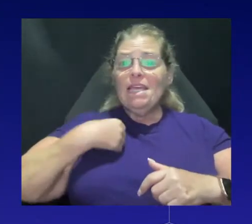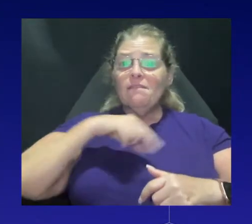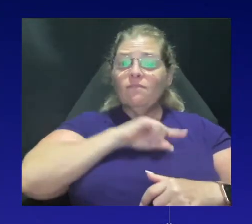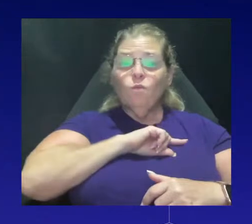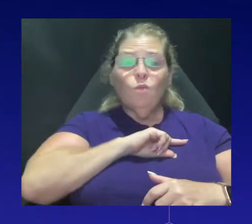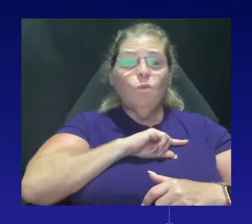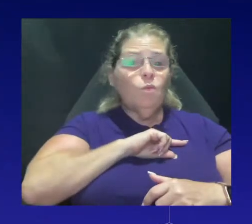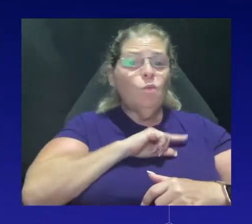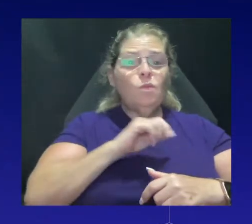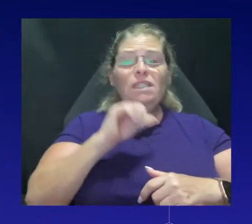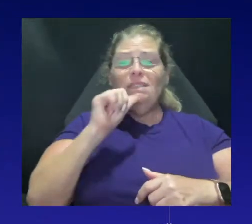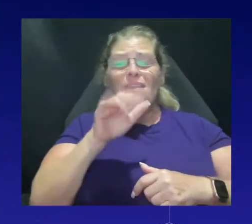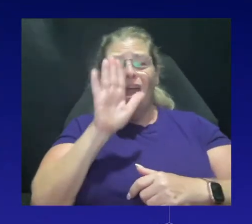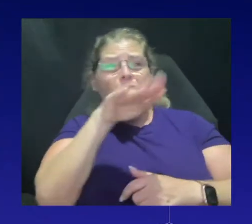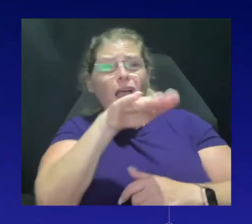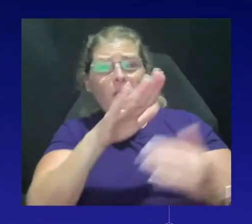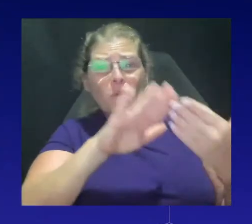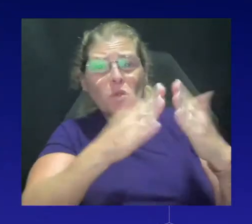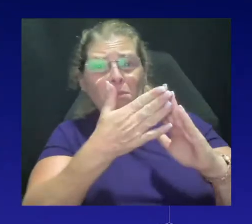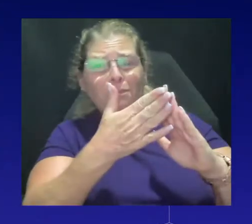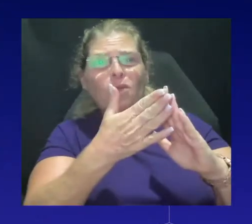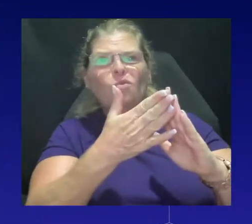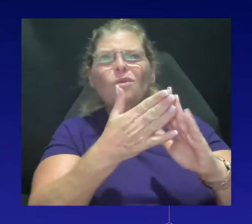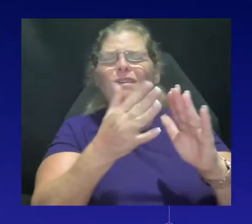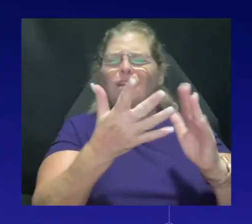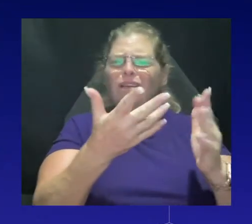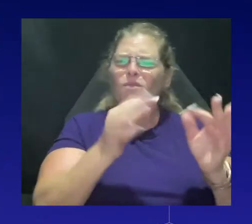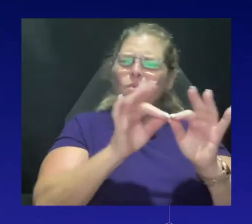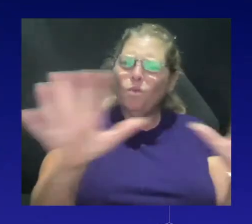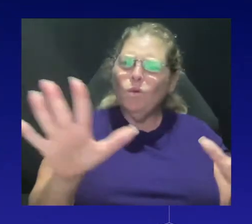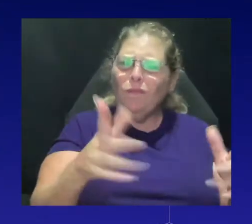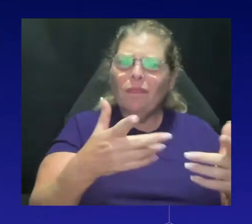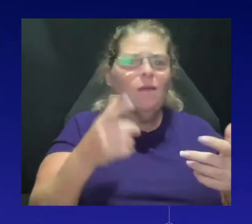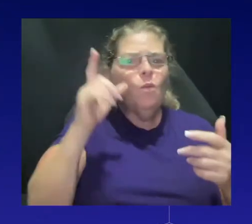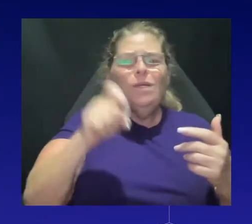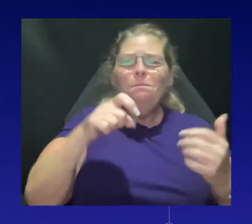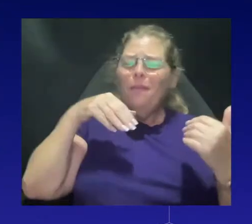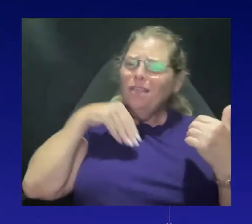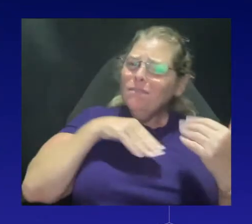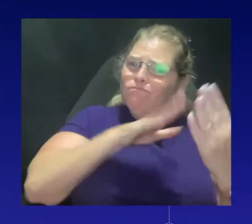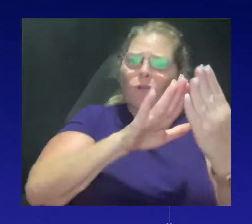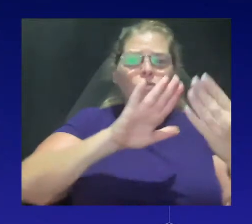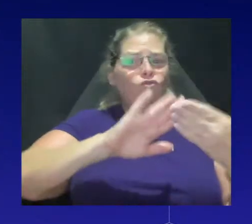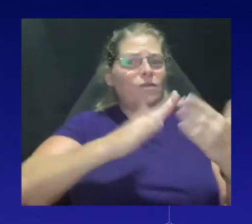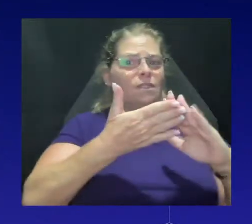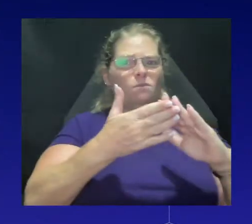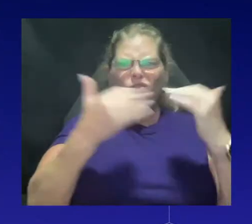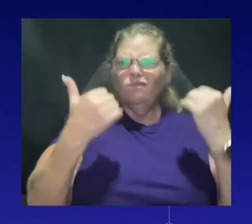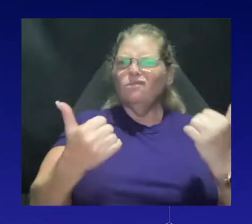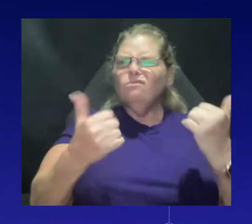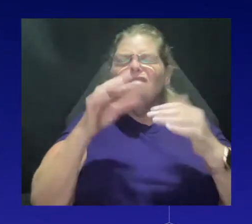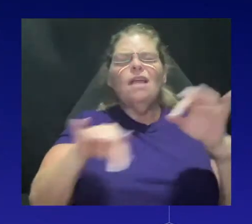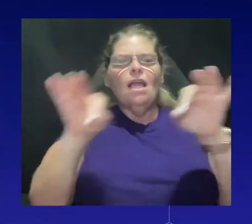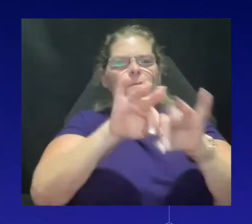to communities upon leaving the room today, because communities for decades have been